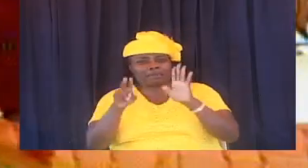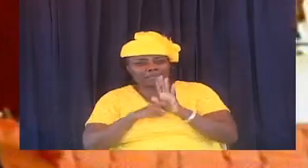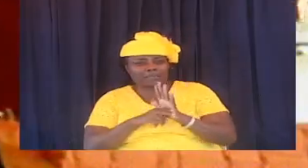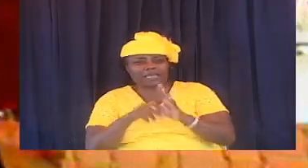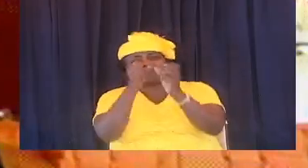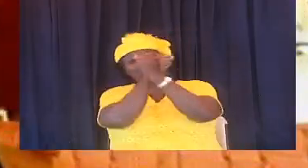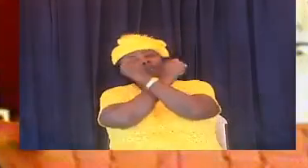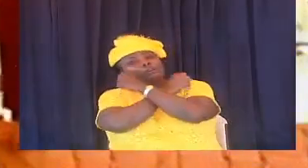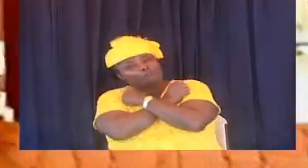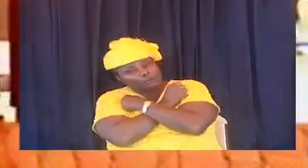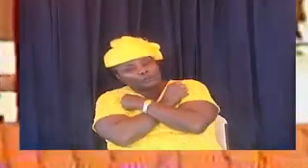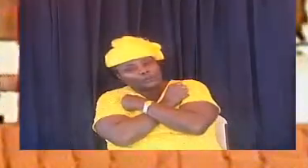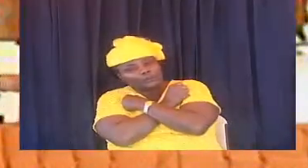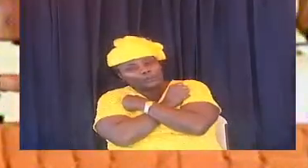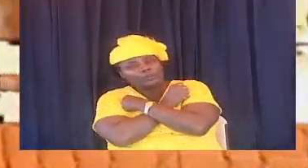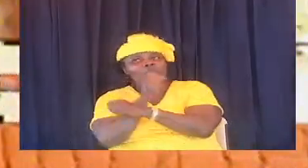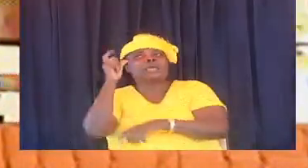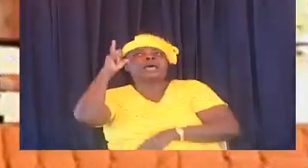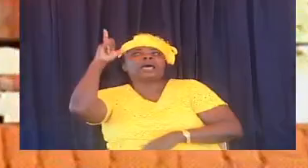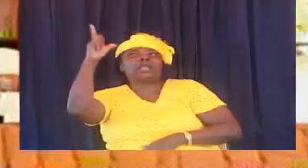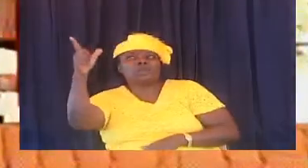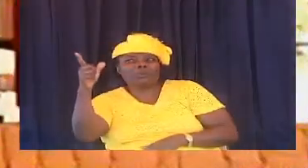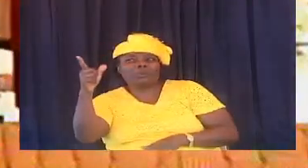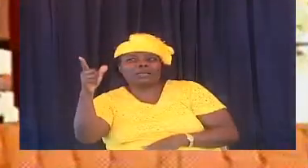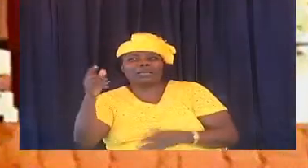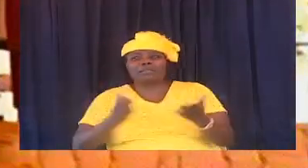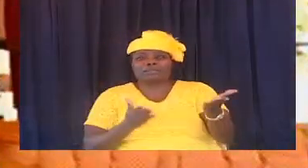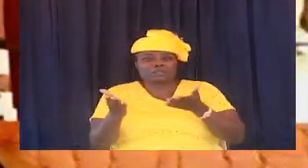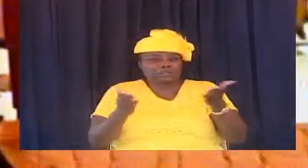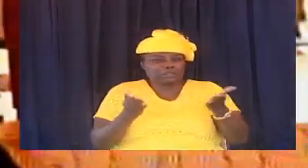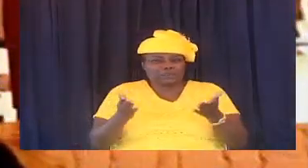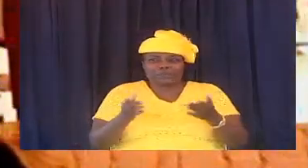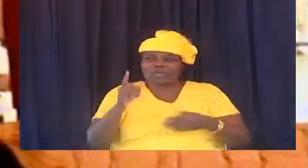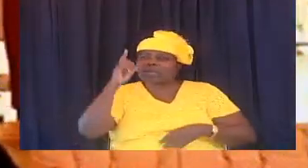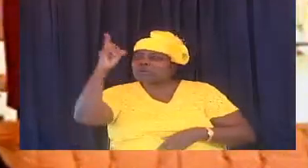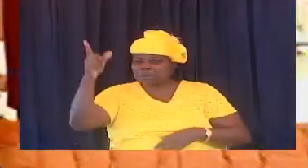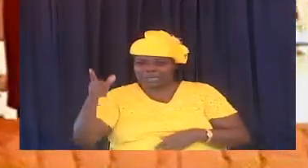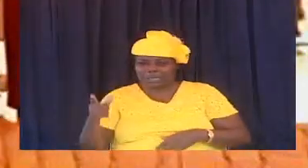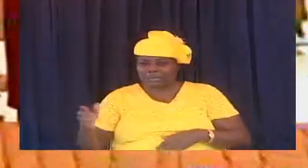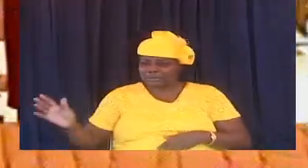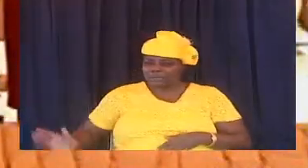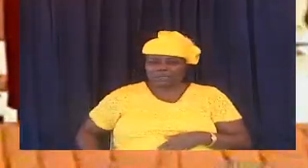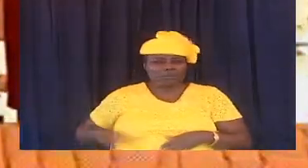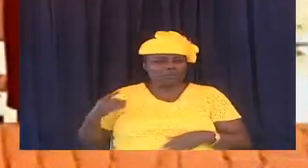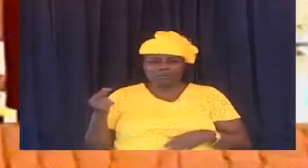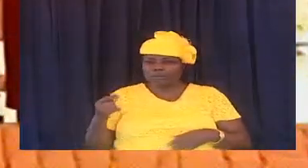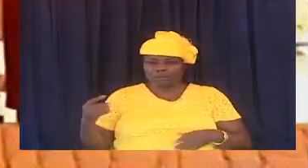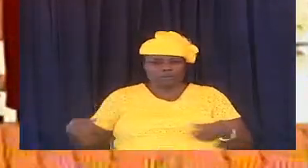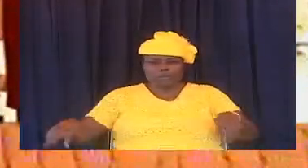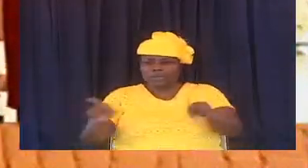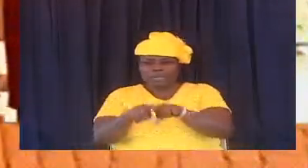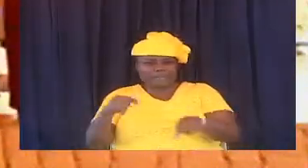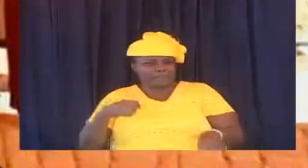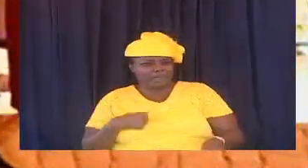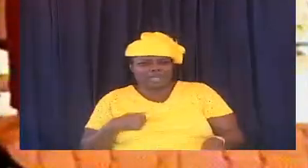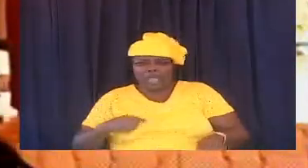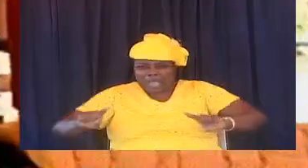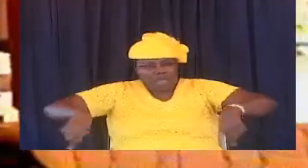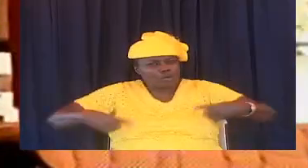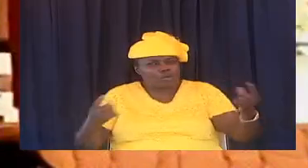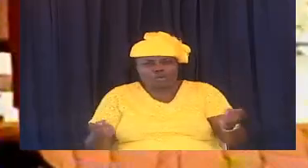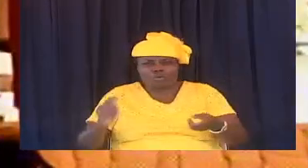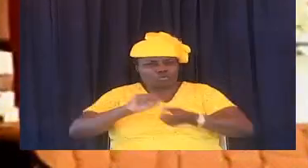when I look back at the service, why look upon a dead dog like me? Because, you know, I've gone through my trials, I've gone through